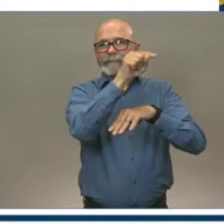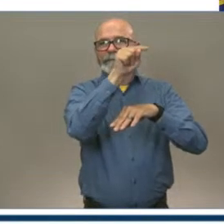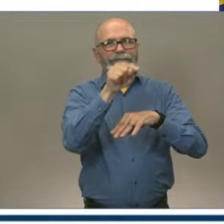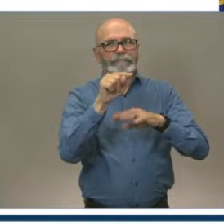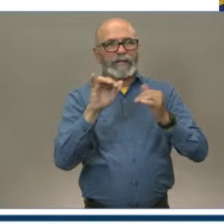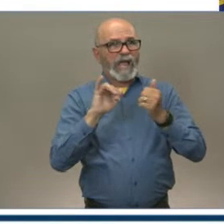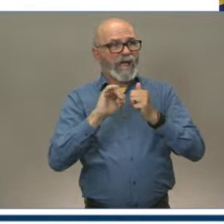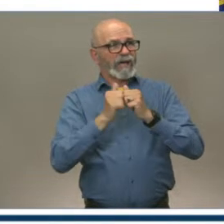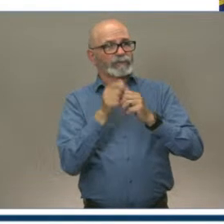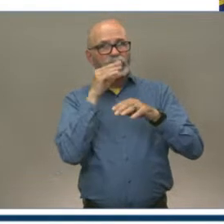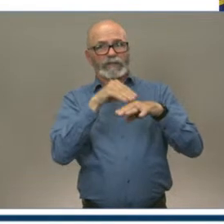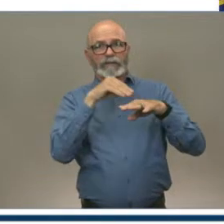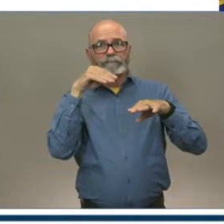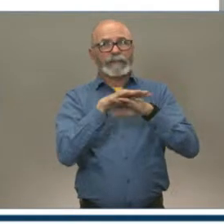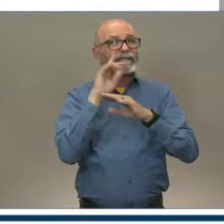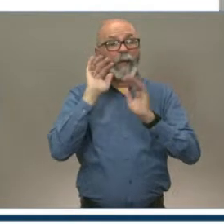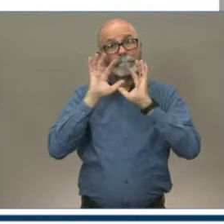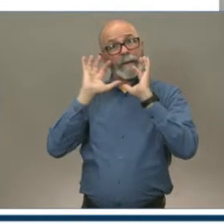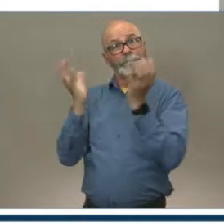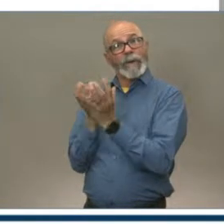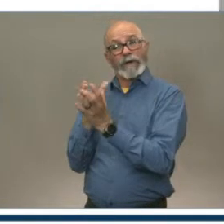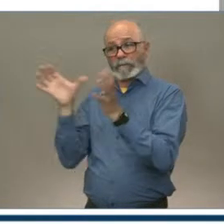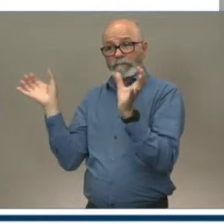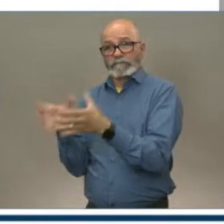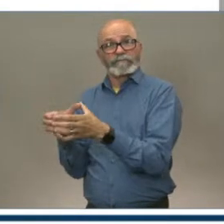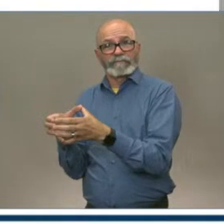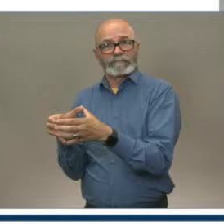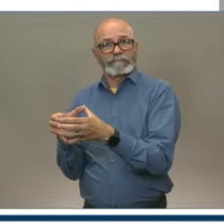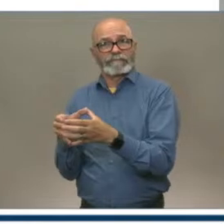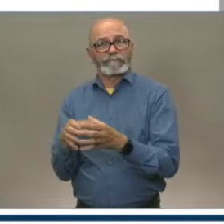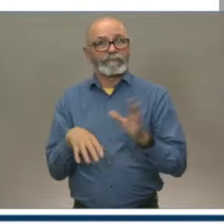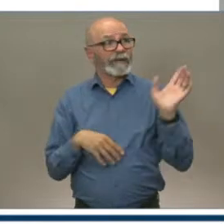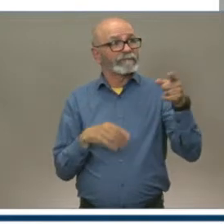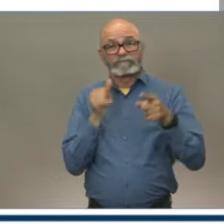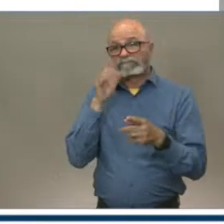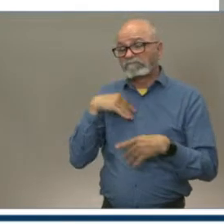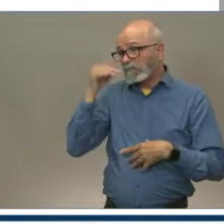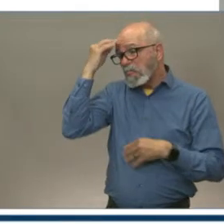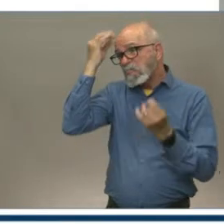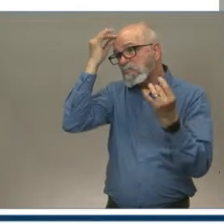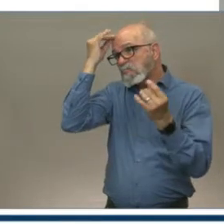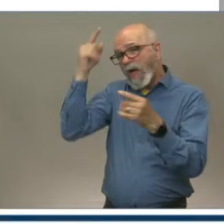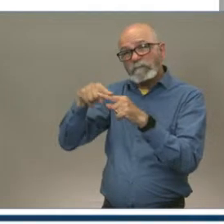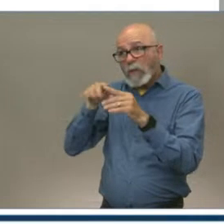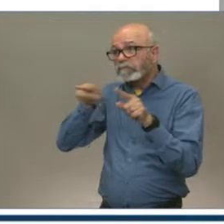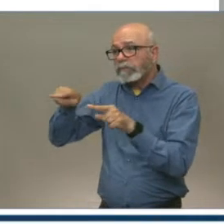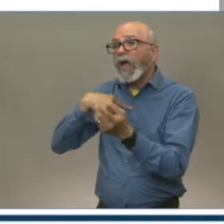I'm not thinking about anything except the immediate concern of bringing these case counts down.